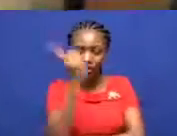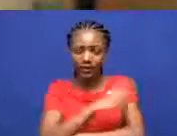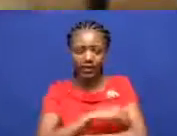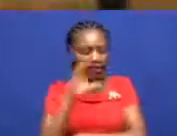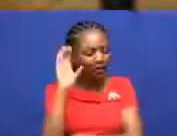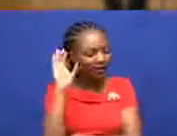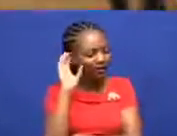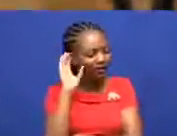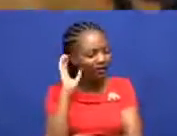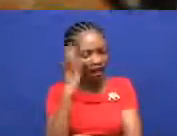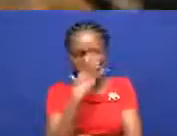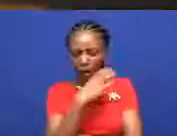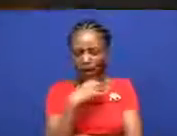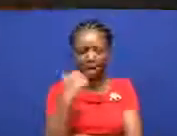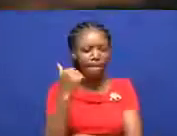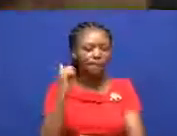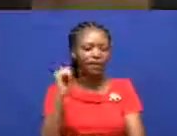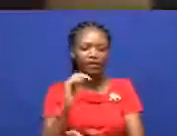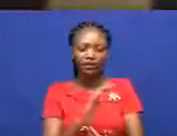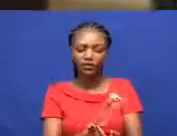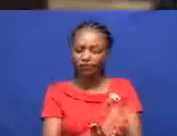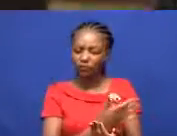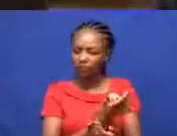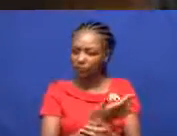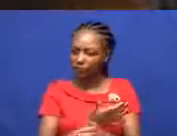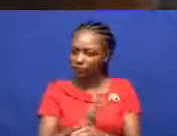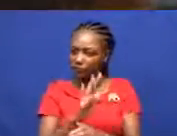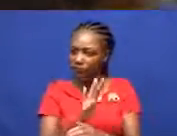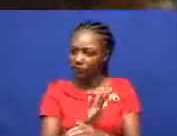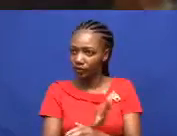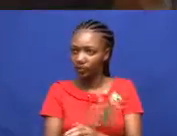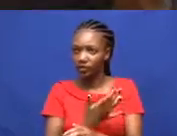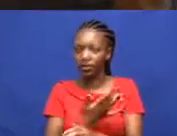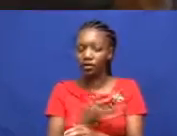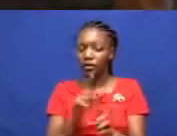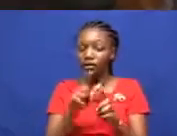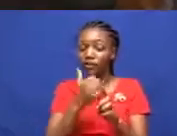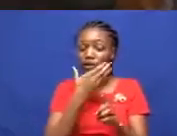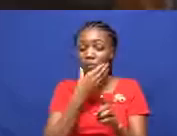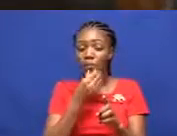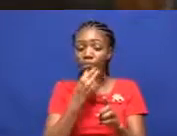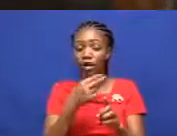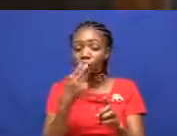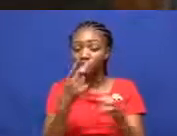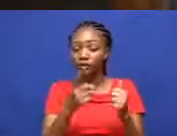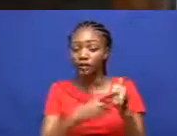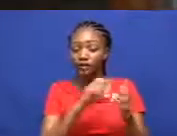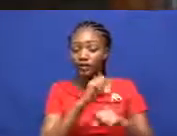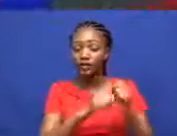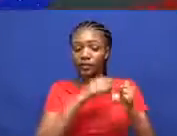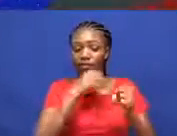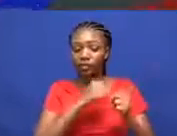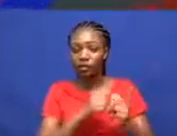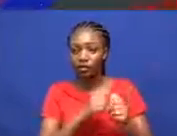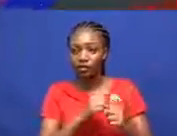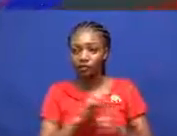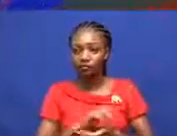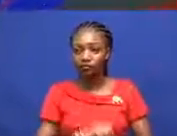scintillating music served to you literally from the feet of 26-year-old Joseph Kamau.